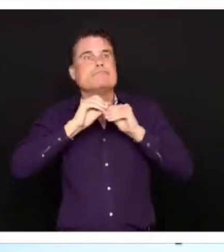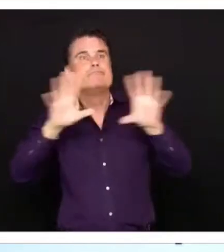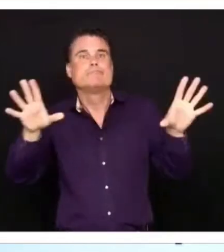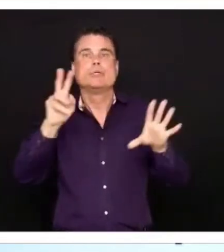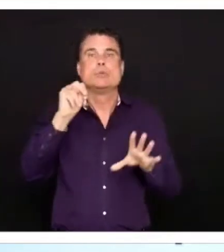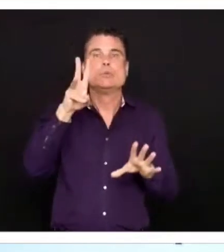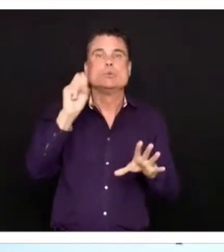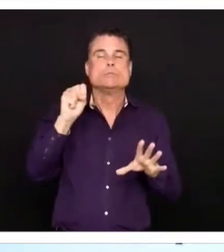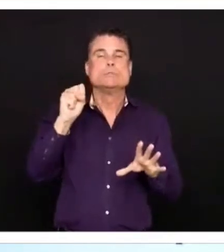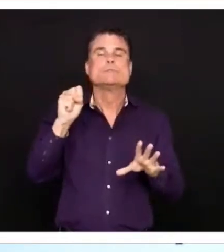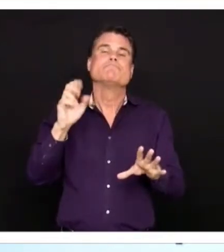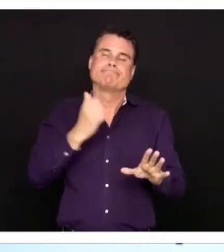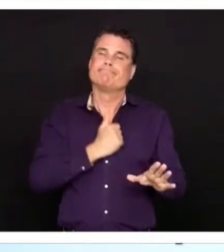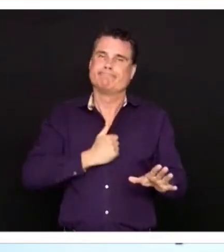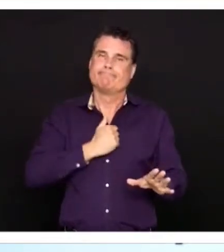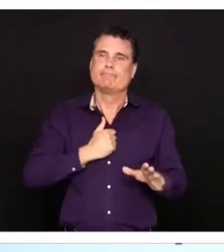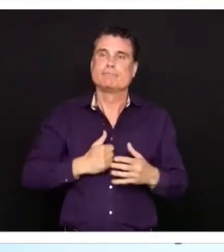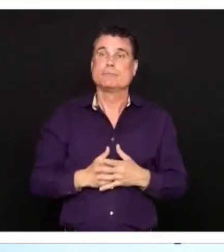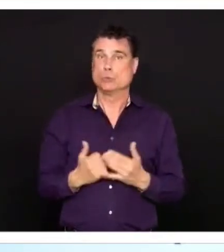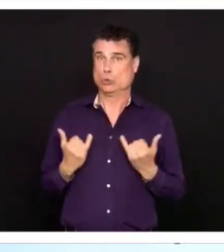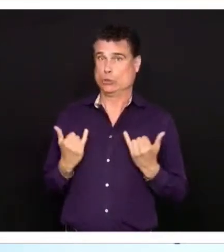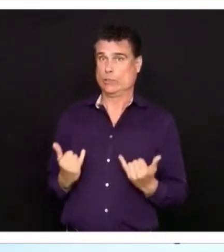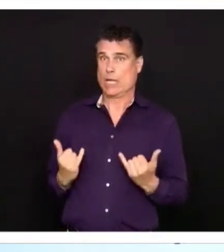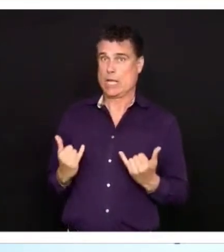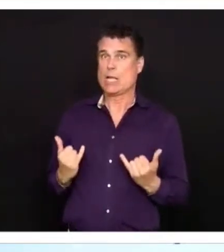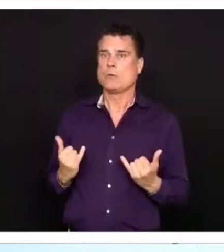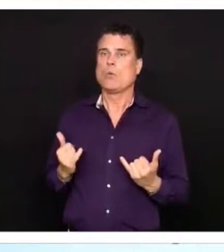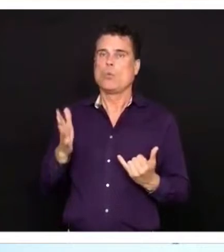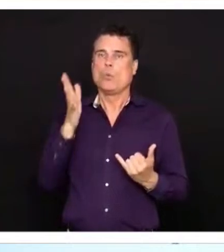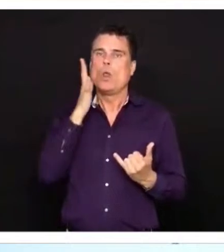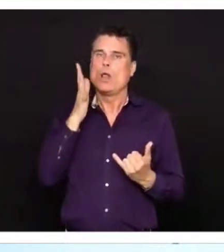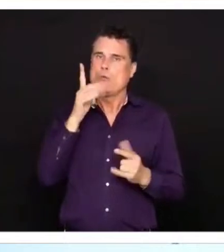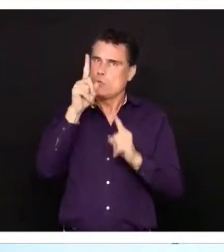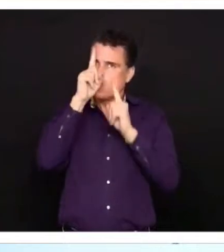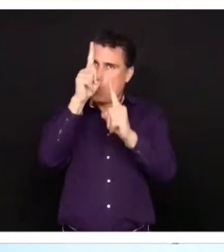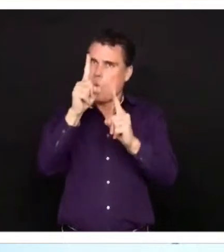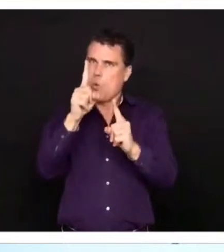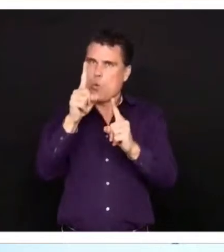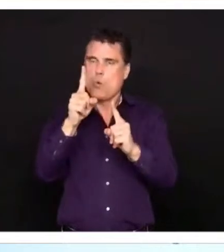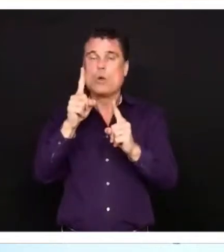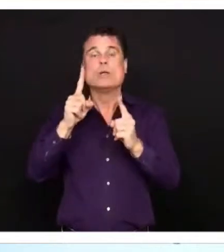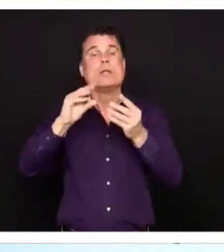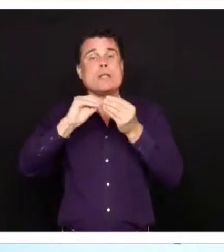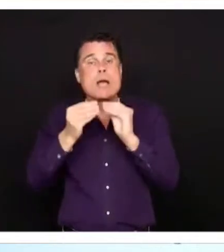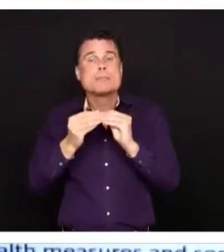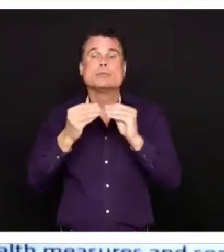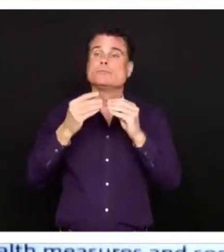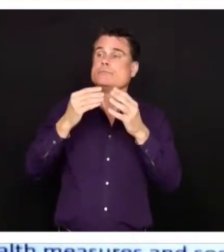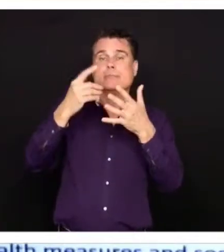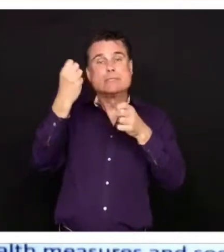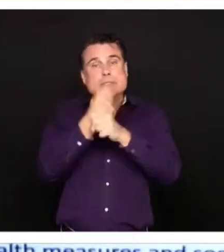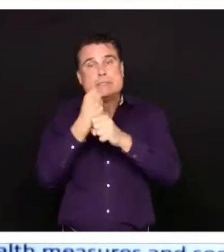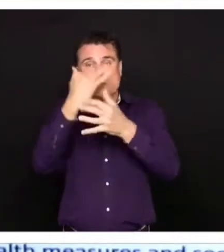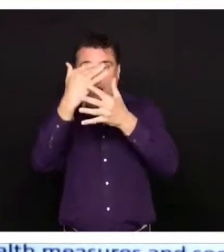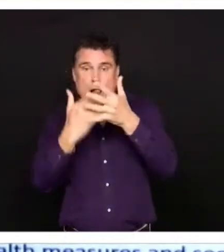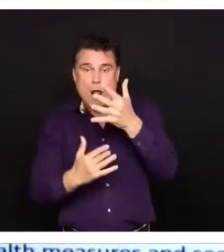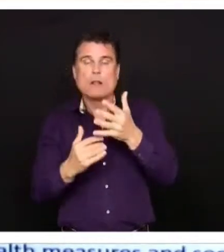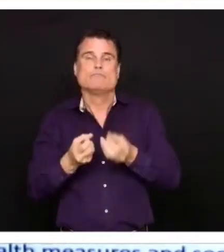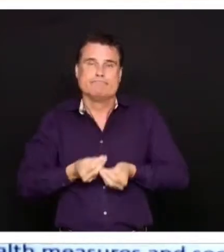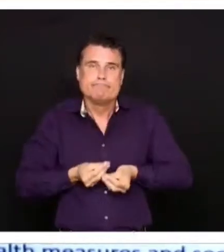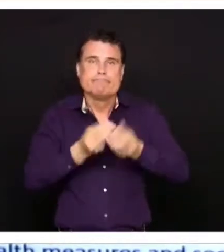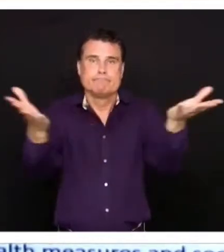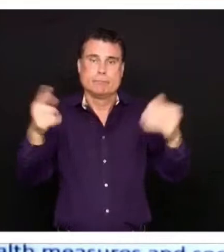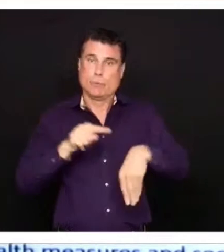with that, I wanted to introduce Dr. Bonnie Henry for our presentation on modeling. I wanted to say that the purpose